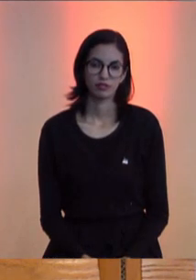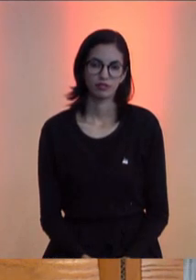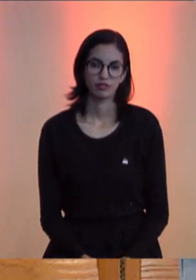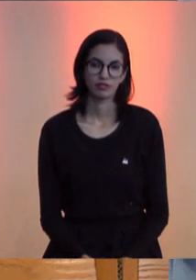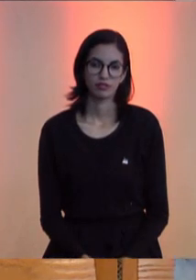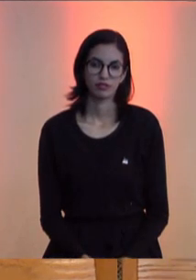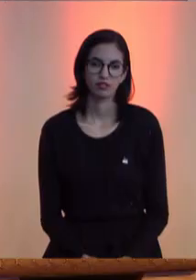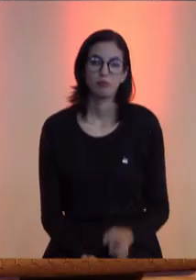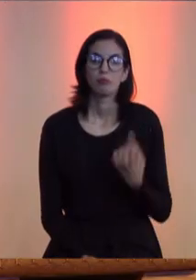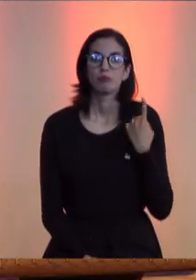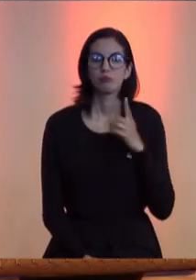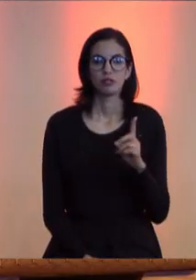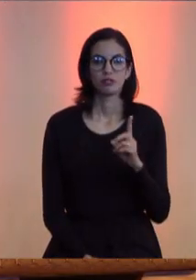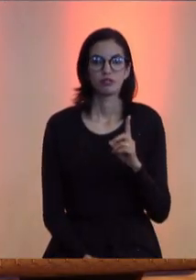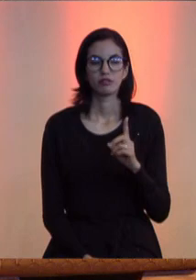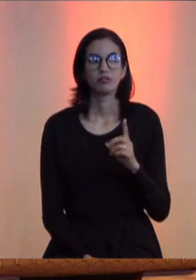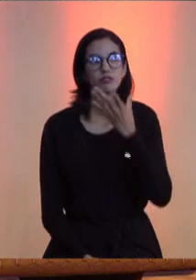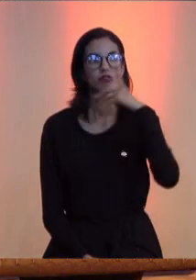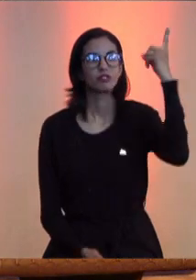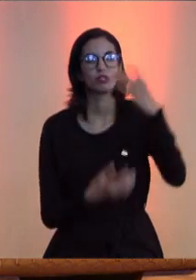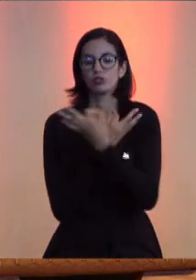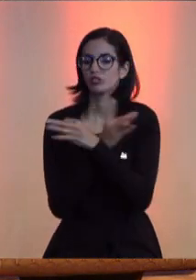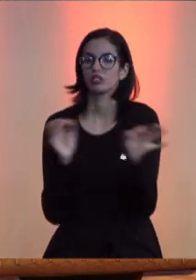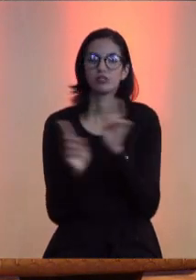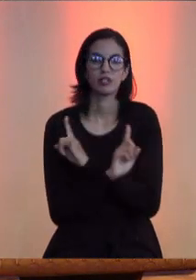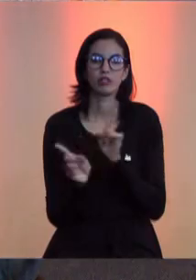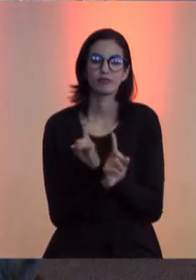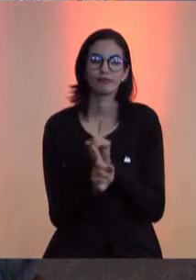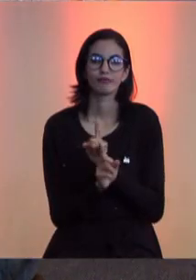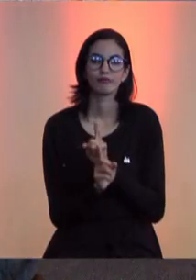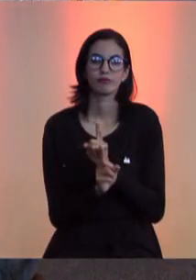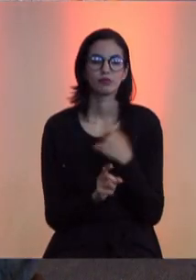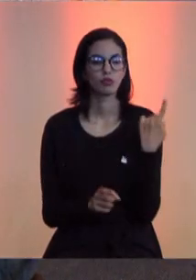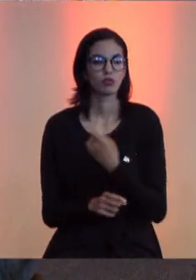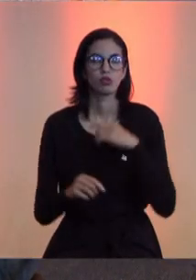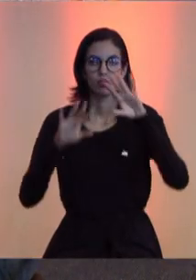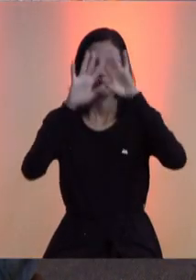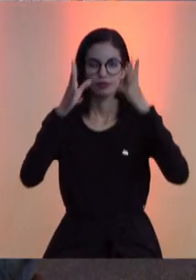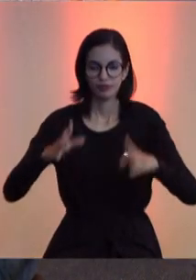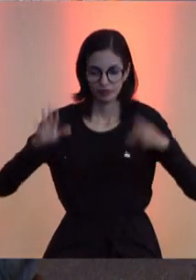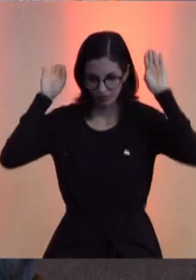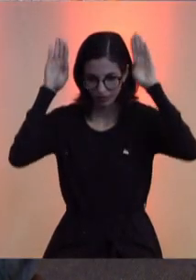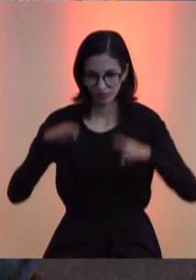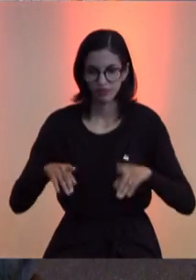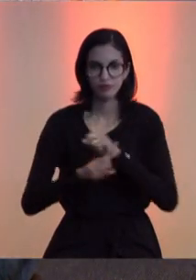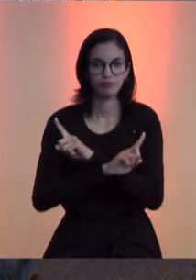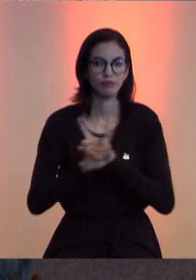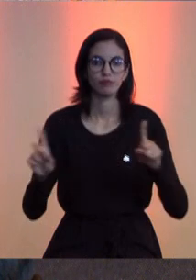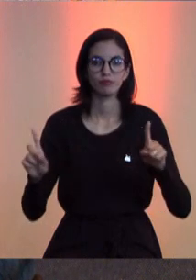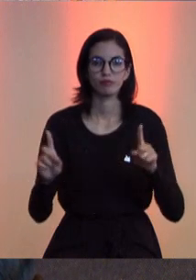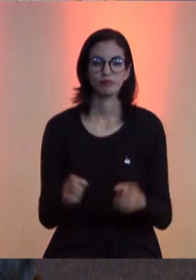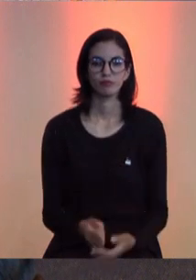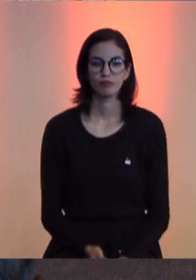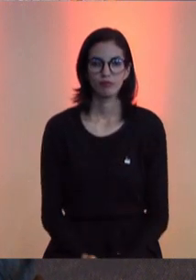deliver us. Aun si él no nos libra. We will not worship you. No te adoraremos. We are going to worship